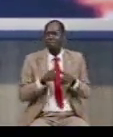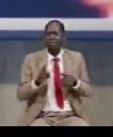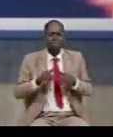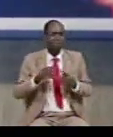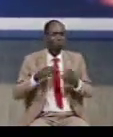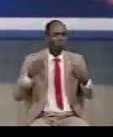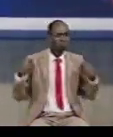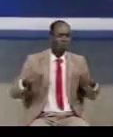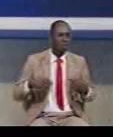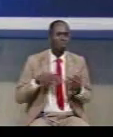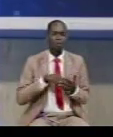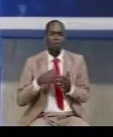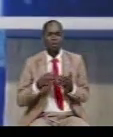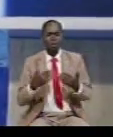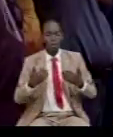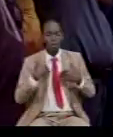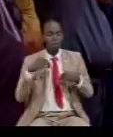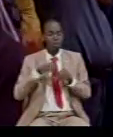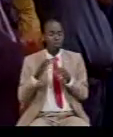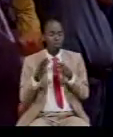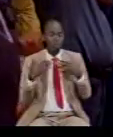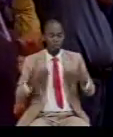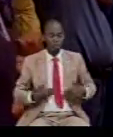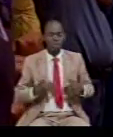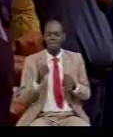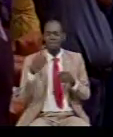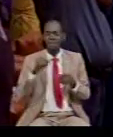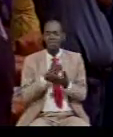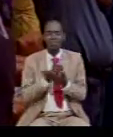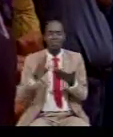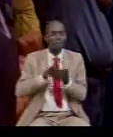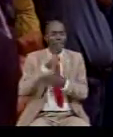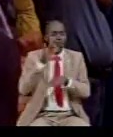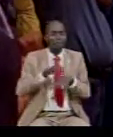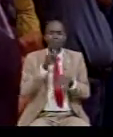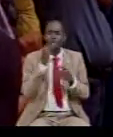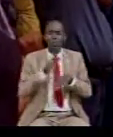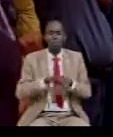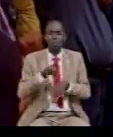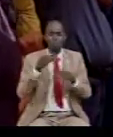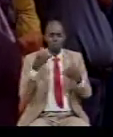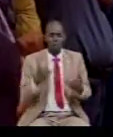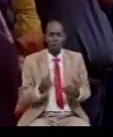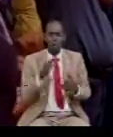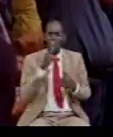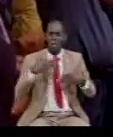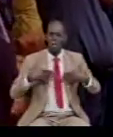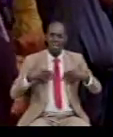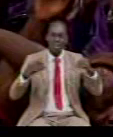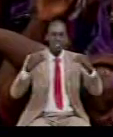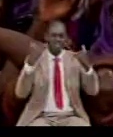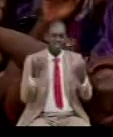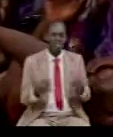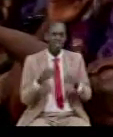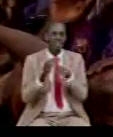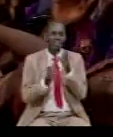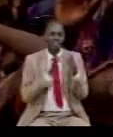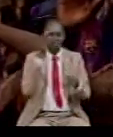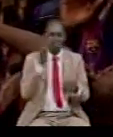the divine touch is upon you right now. Be healed in Jesus' name.